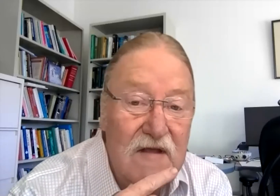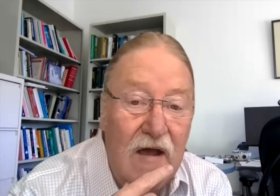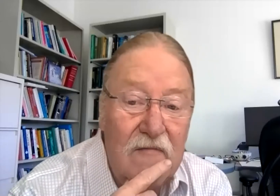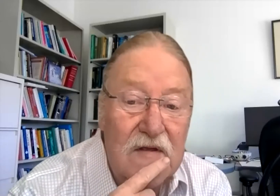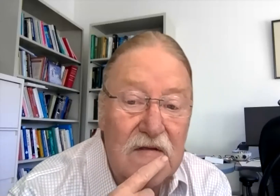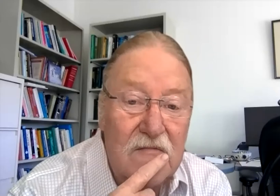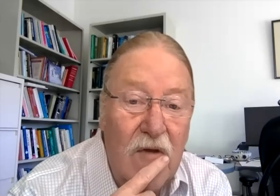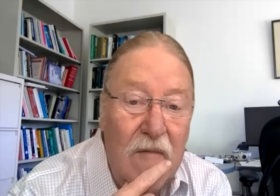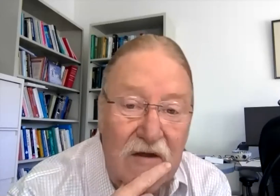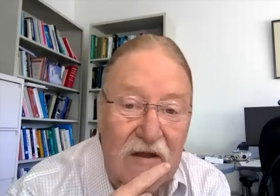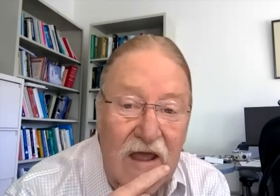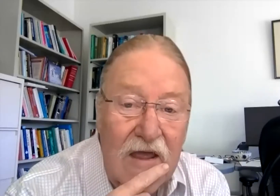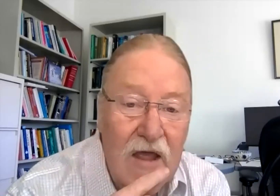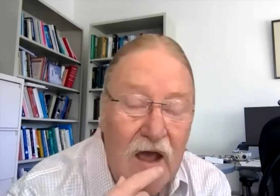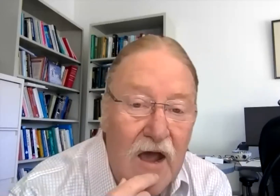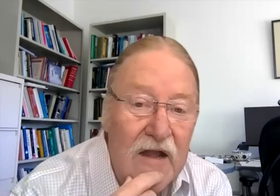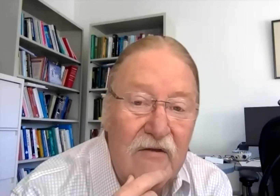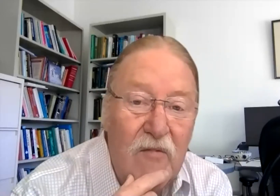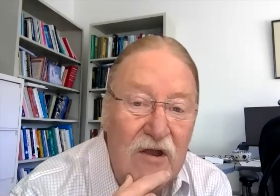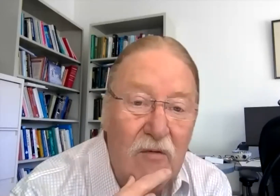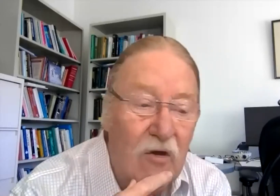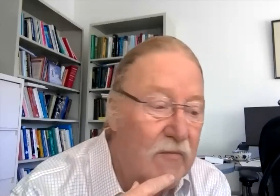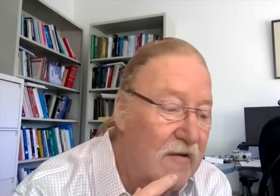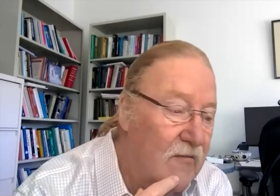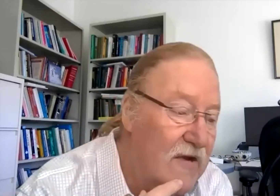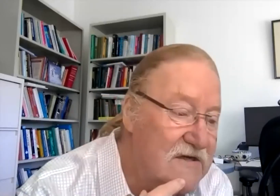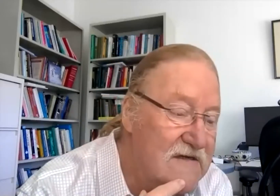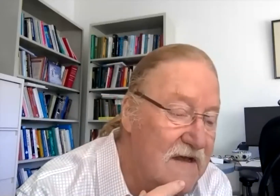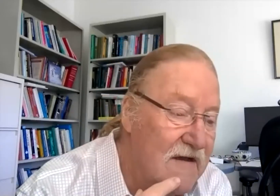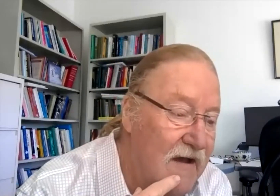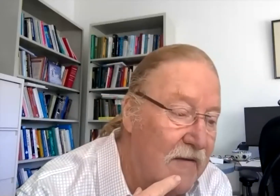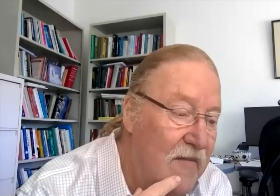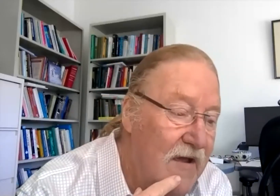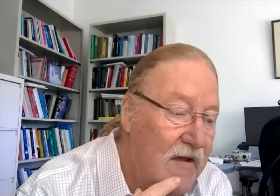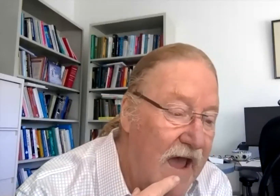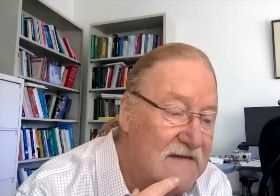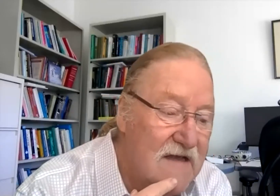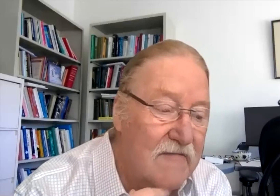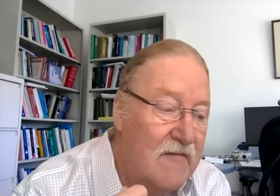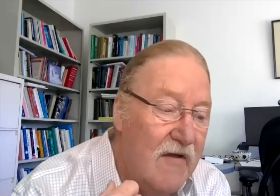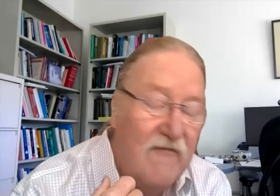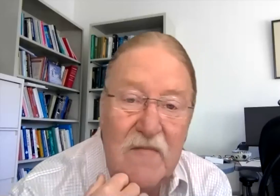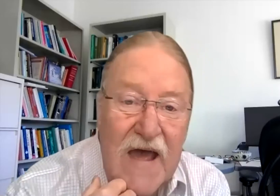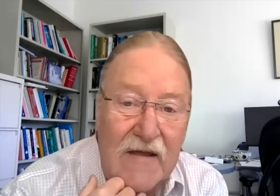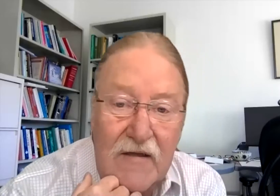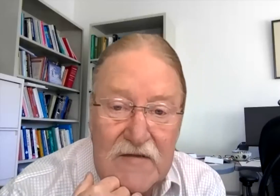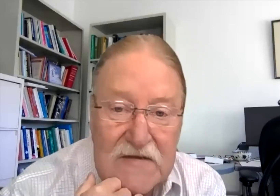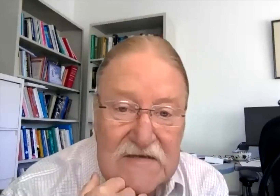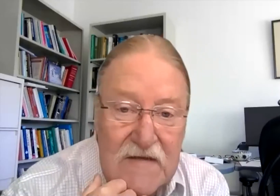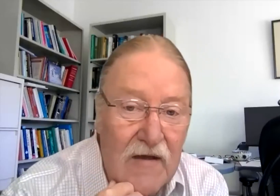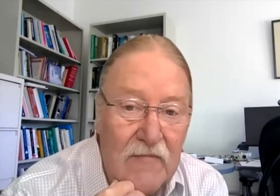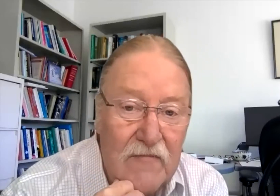the webinar today, another window will open, which is has the feedback